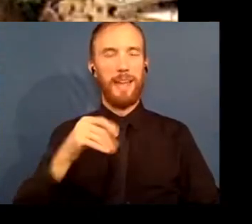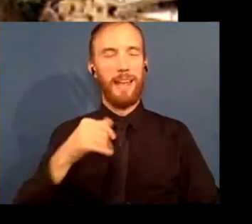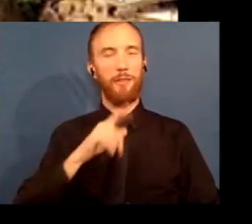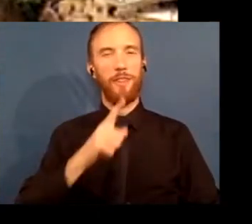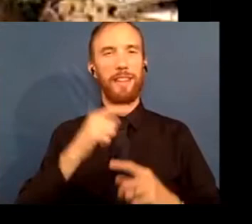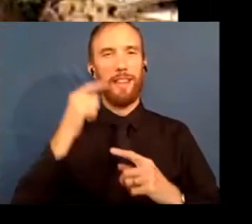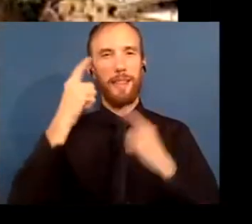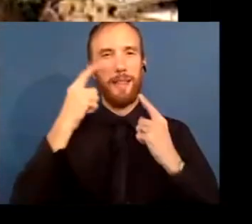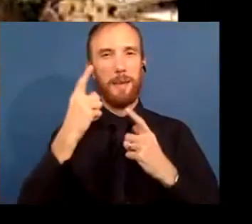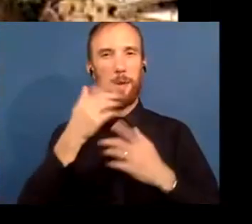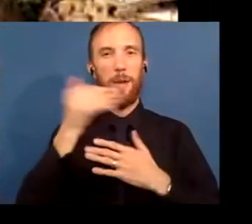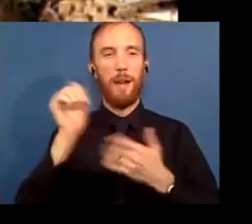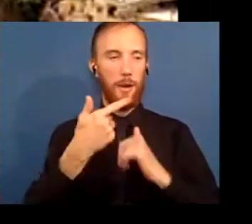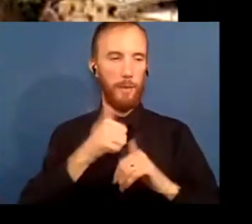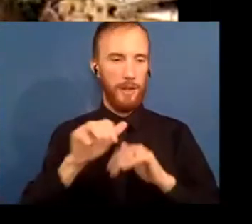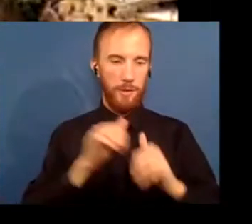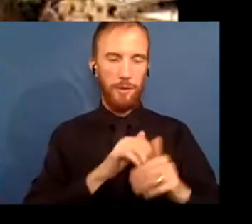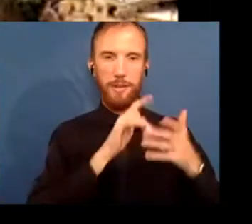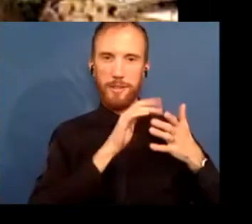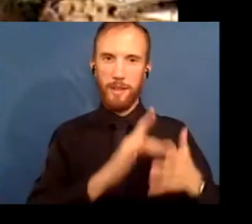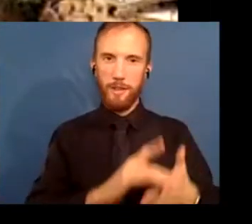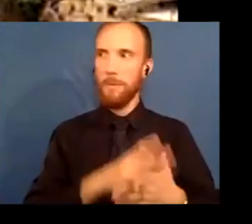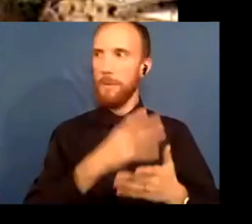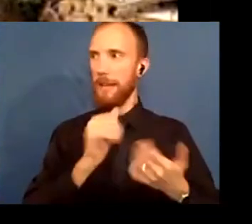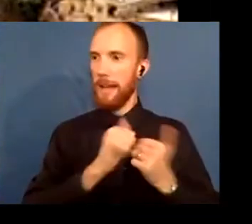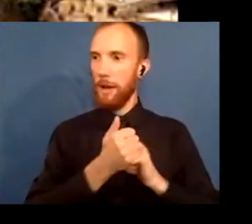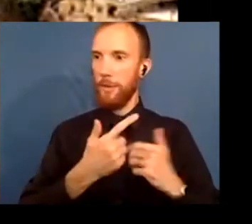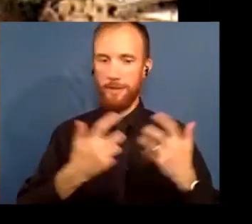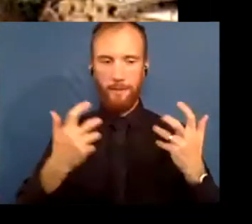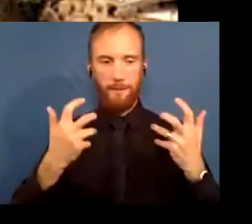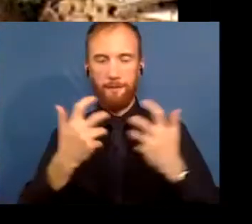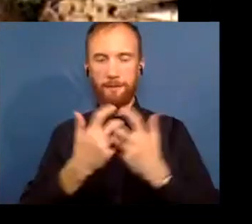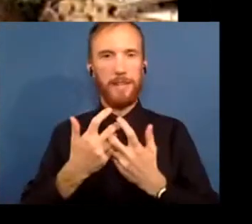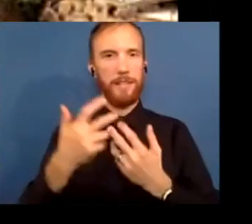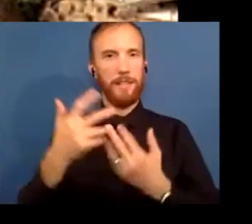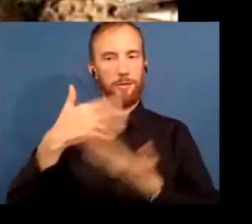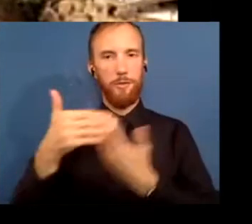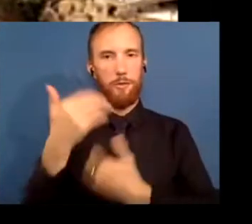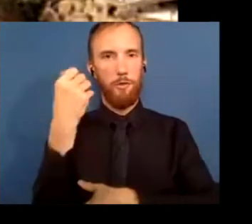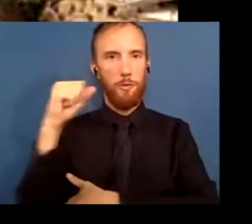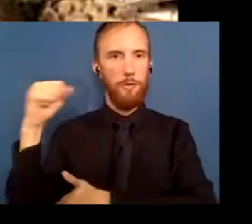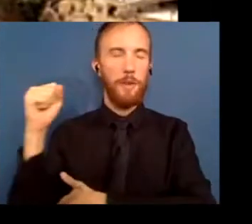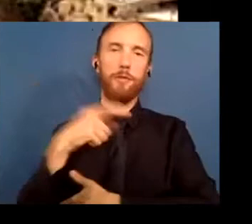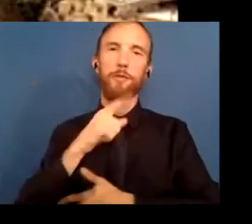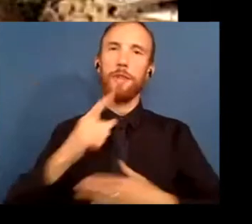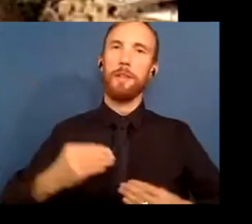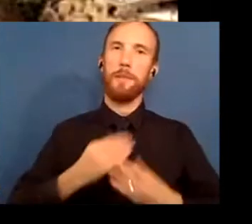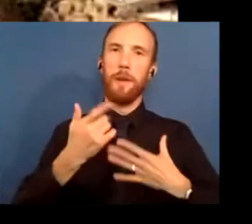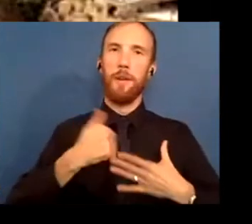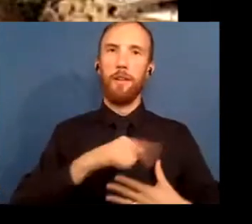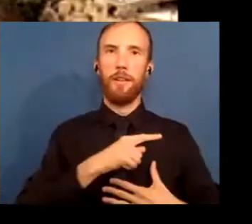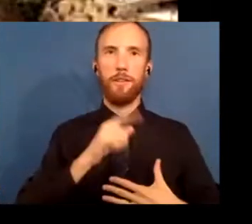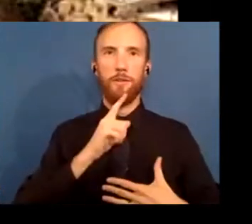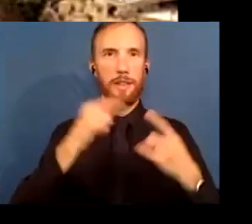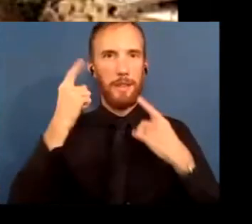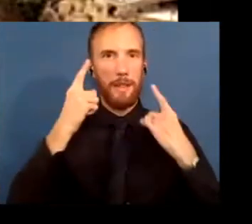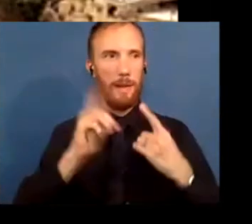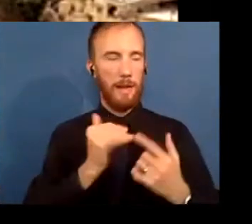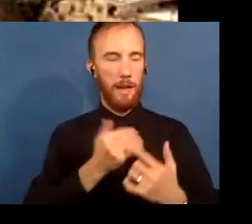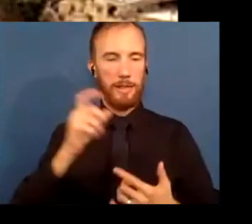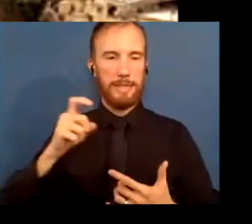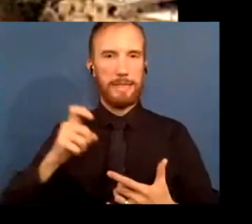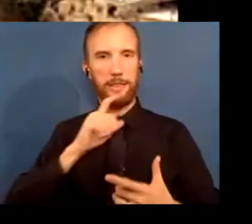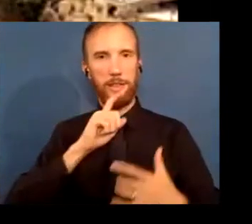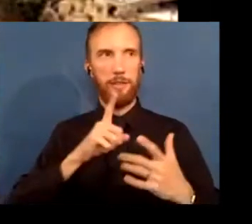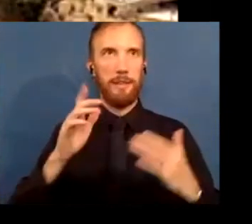and consultation with social movements. You've inspired us to think about the urgent need to update our analyses of